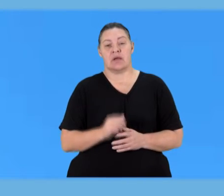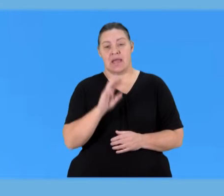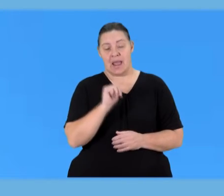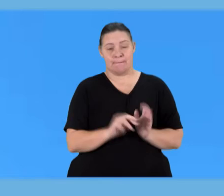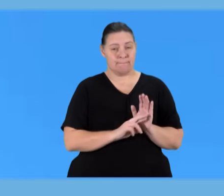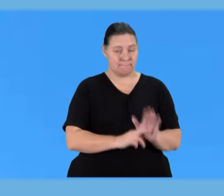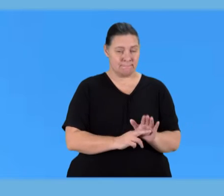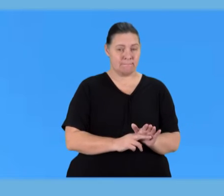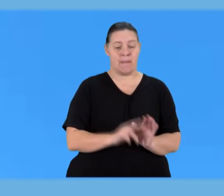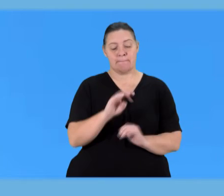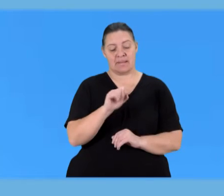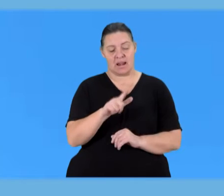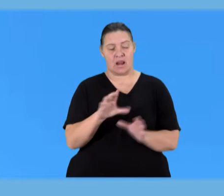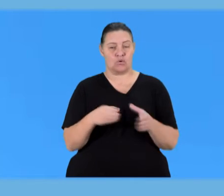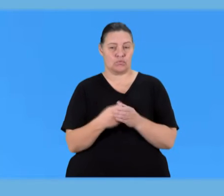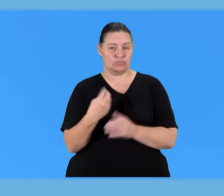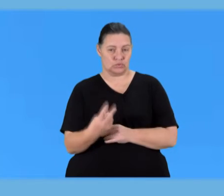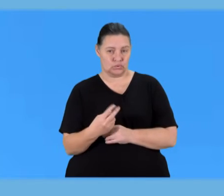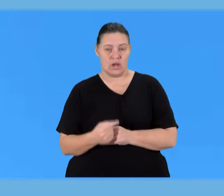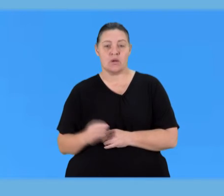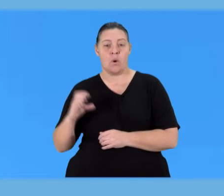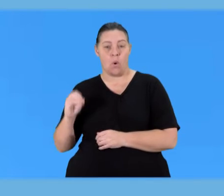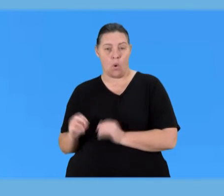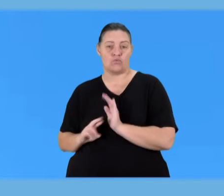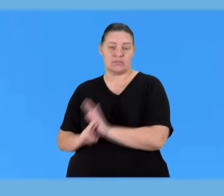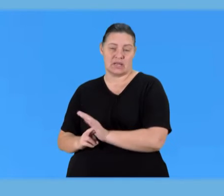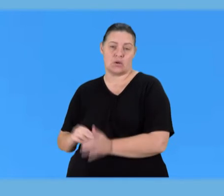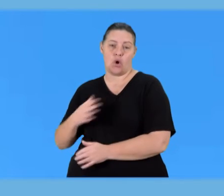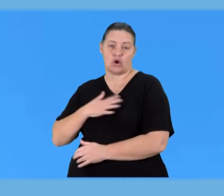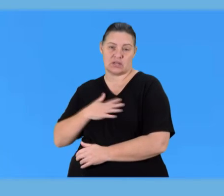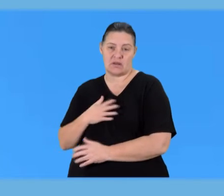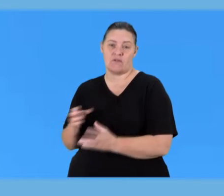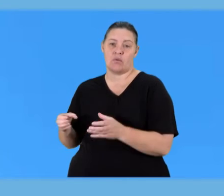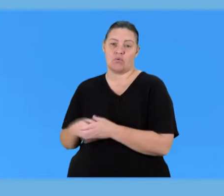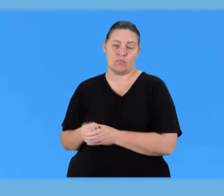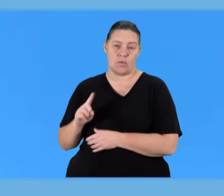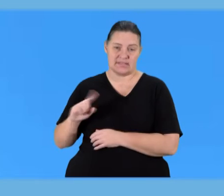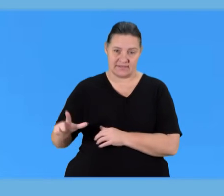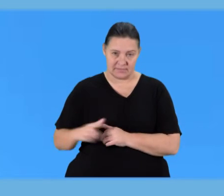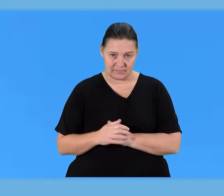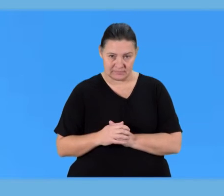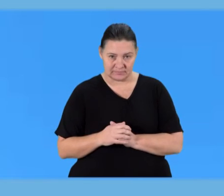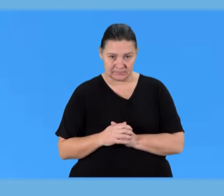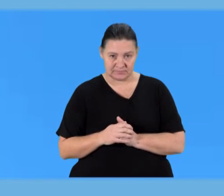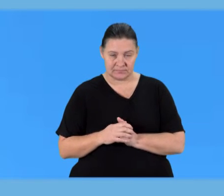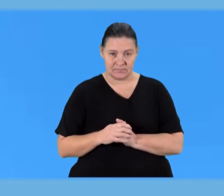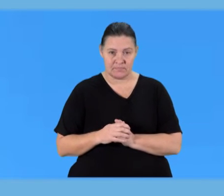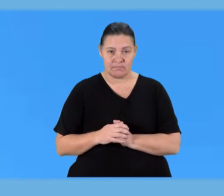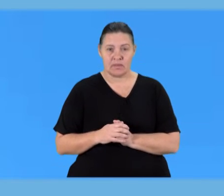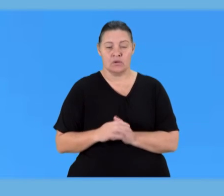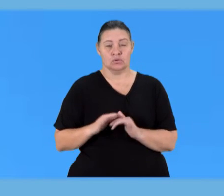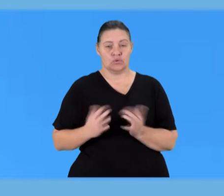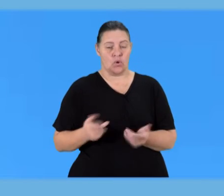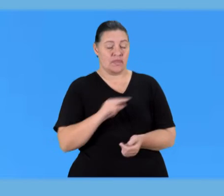M indicates the metal from group 2, and then the O indicates the oxygen from group 17 in the periodic